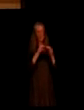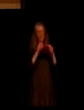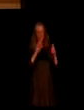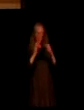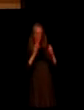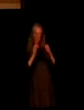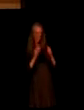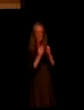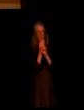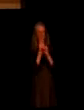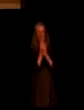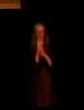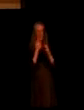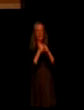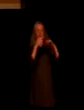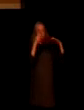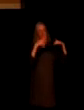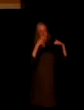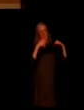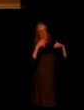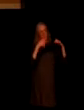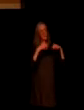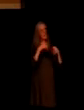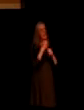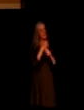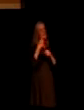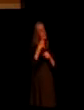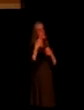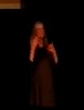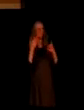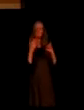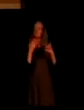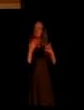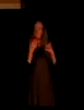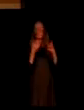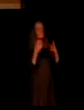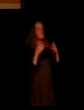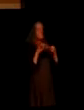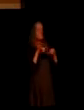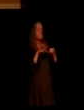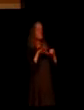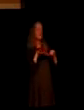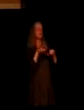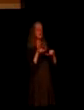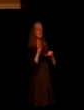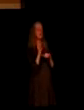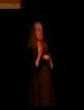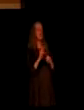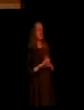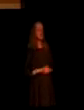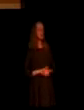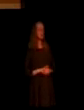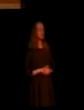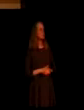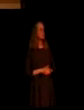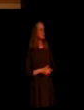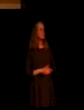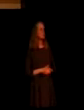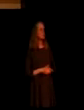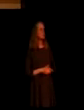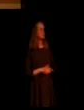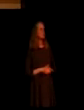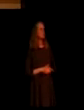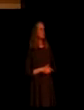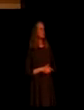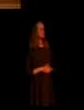with annual precipitation. And that works about halfway. But certainly